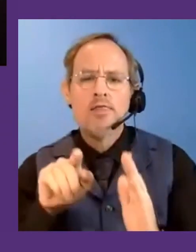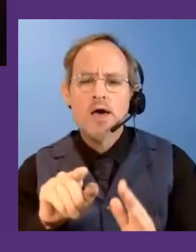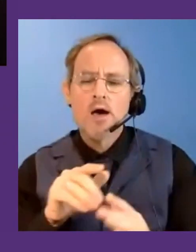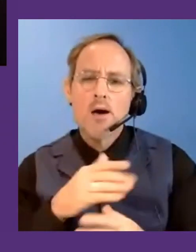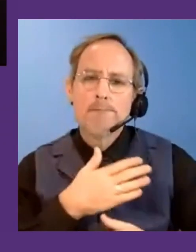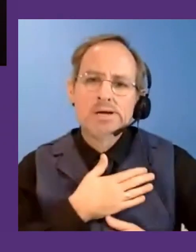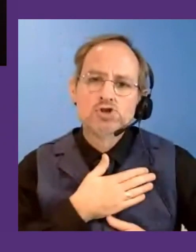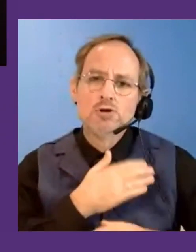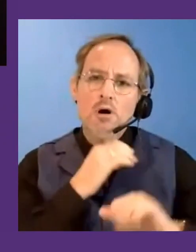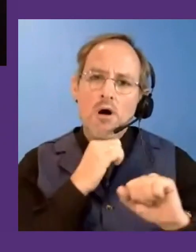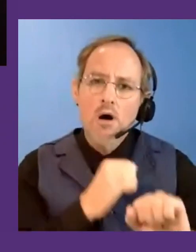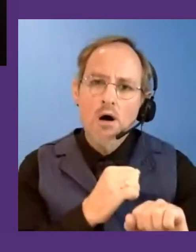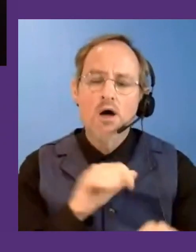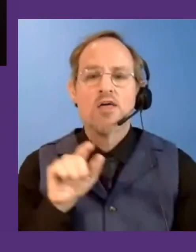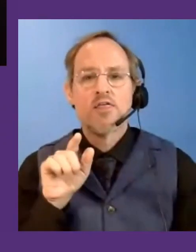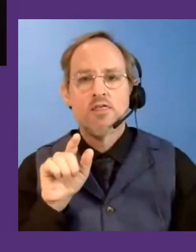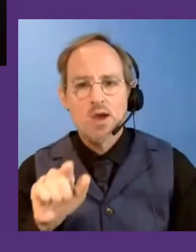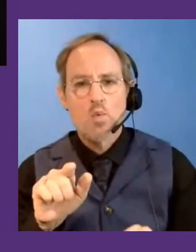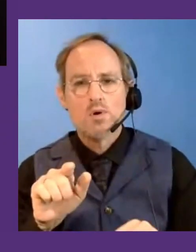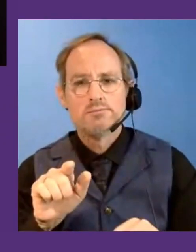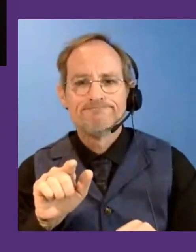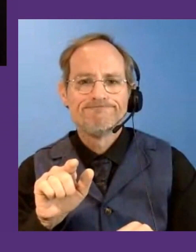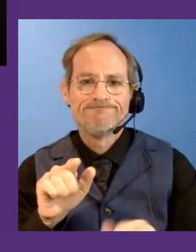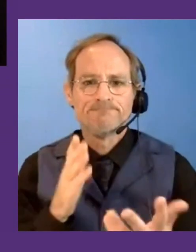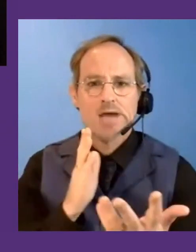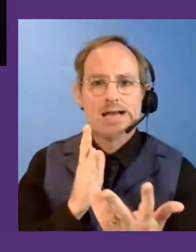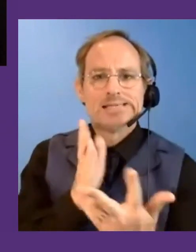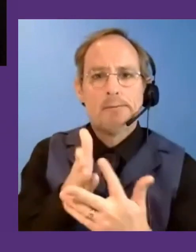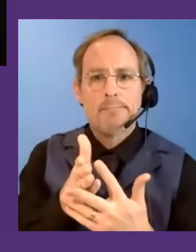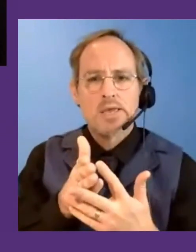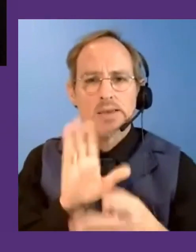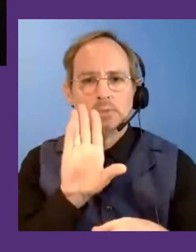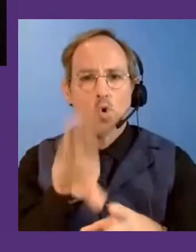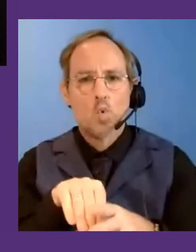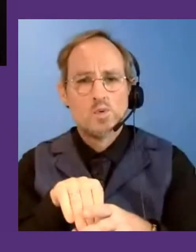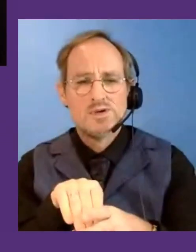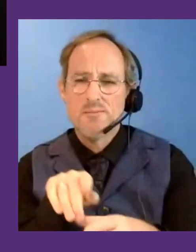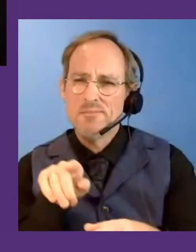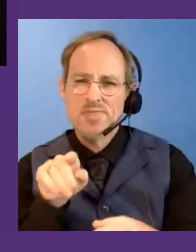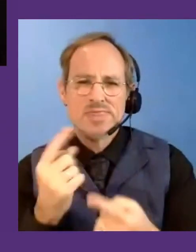inclusive. They face barriers a lot of the time to get